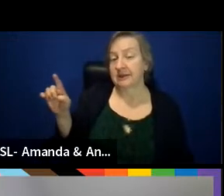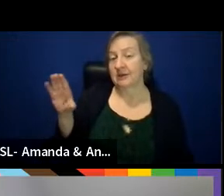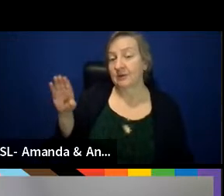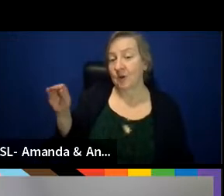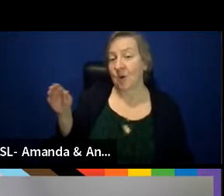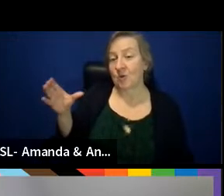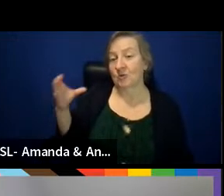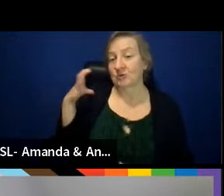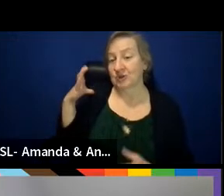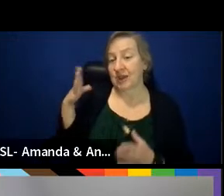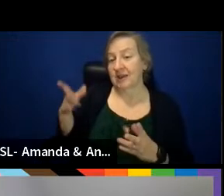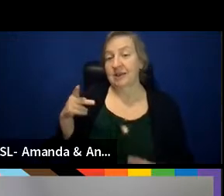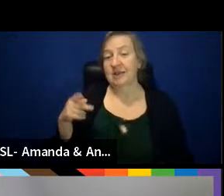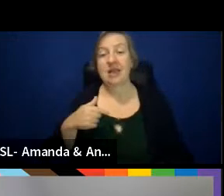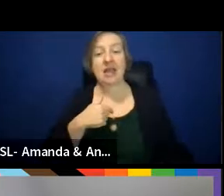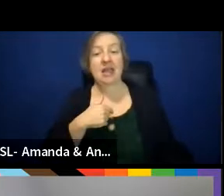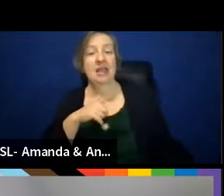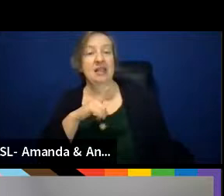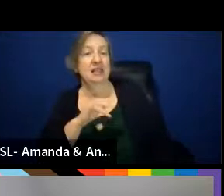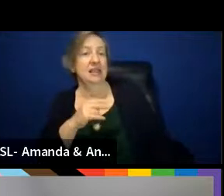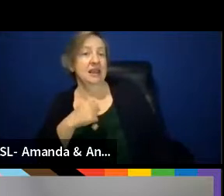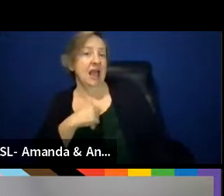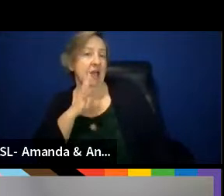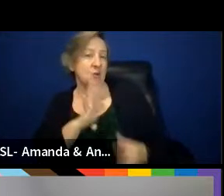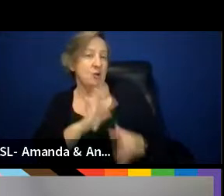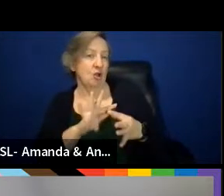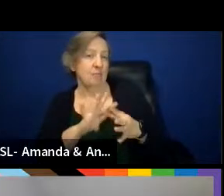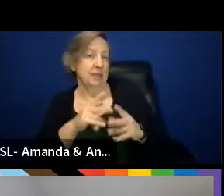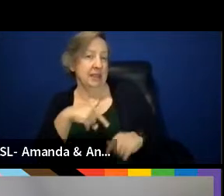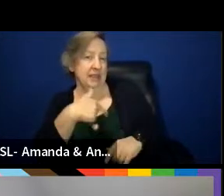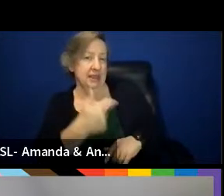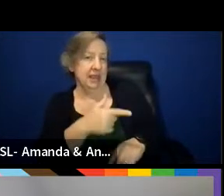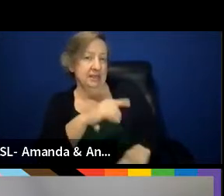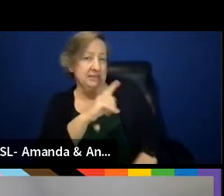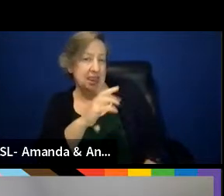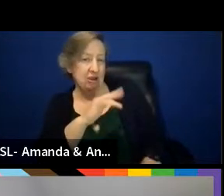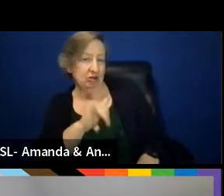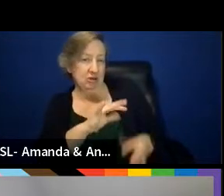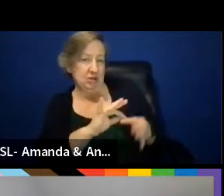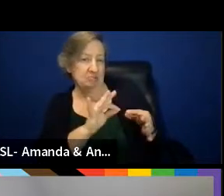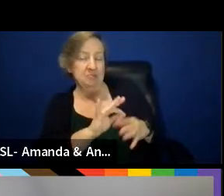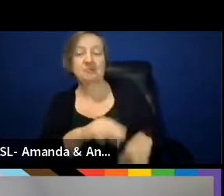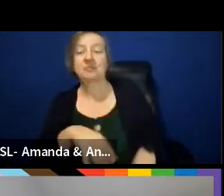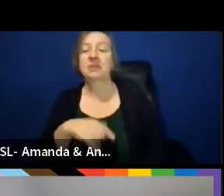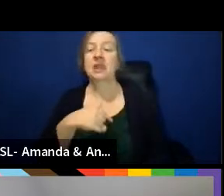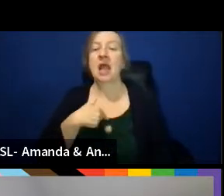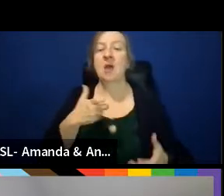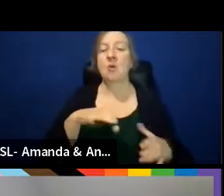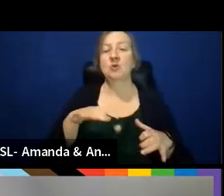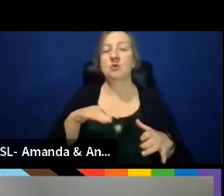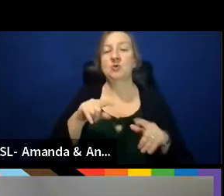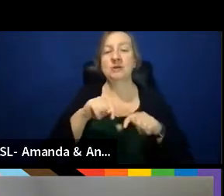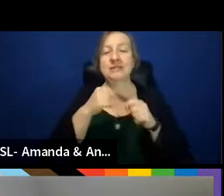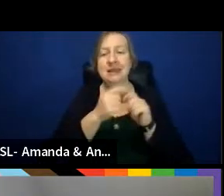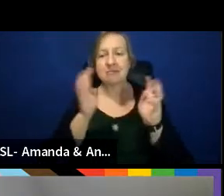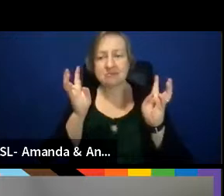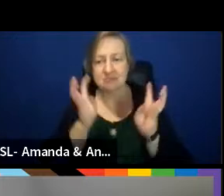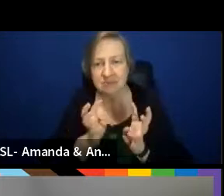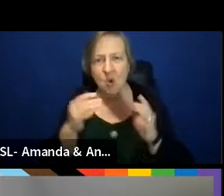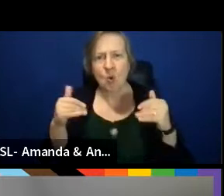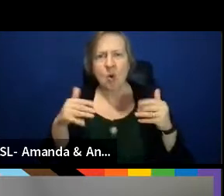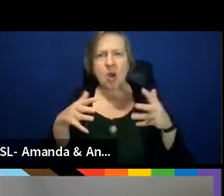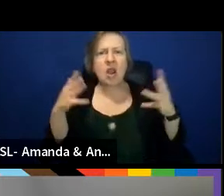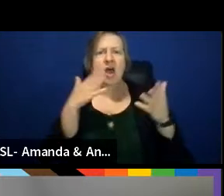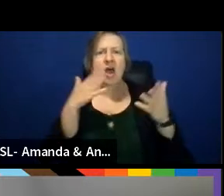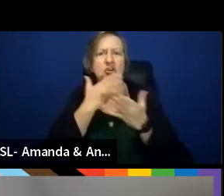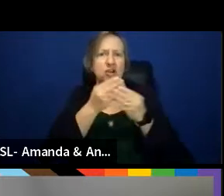make some comments, and then Zachary, I see that you have your hand up, but I just want to kind of do a little bit of a team huddle and say, boy, did we get a lot of really